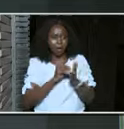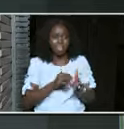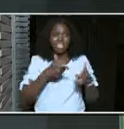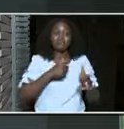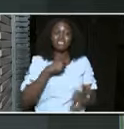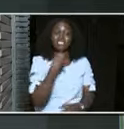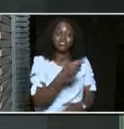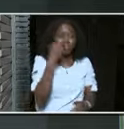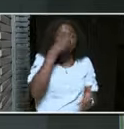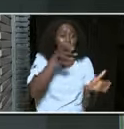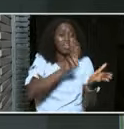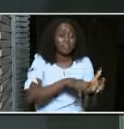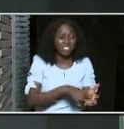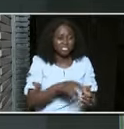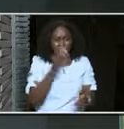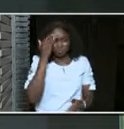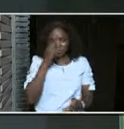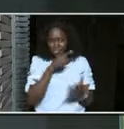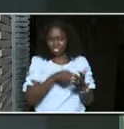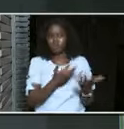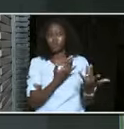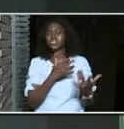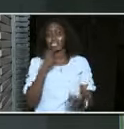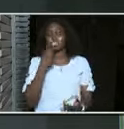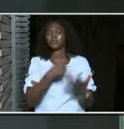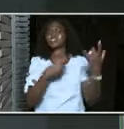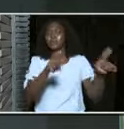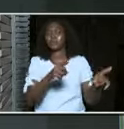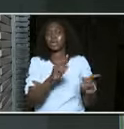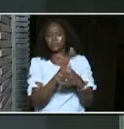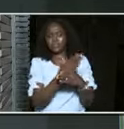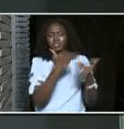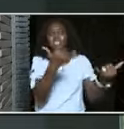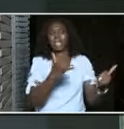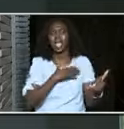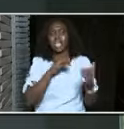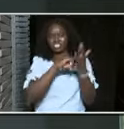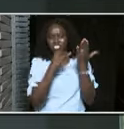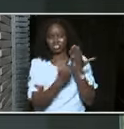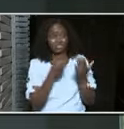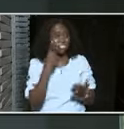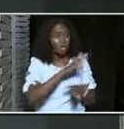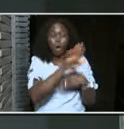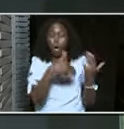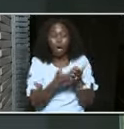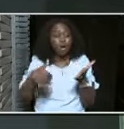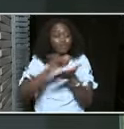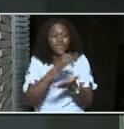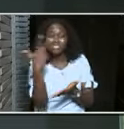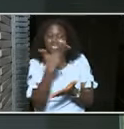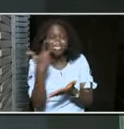the records, take note of it. Wait and see what happens between now and January. You see, all the so-called three